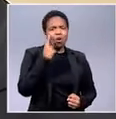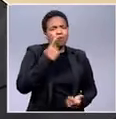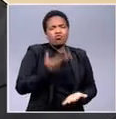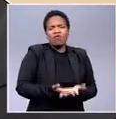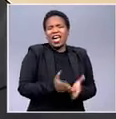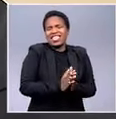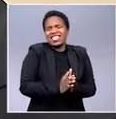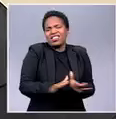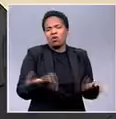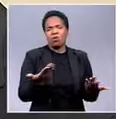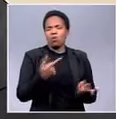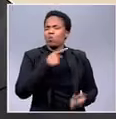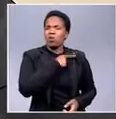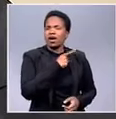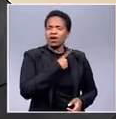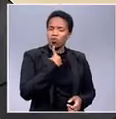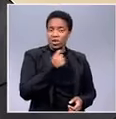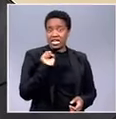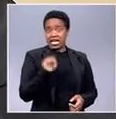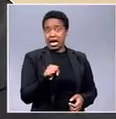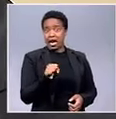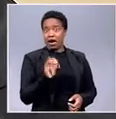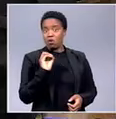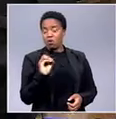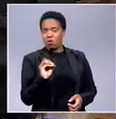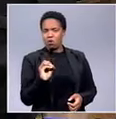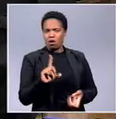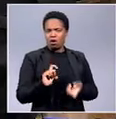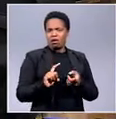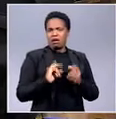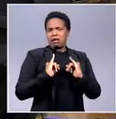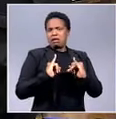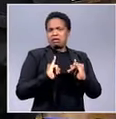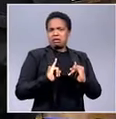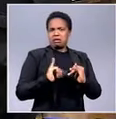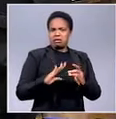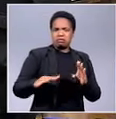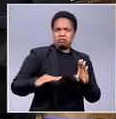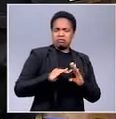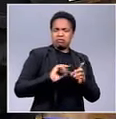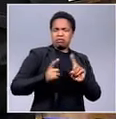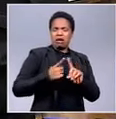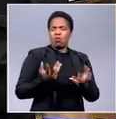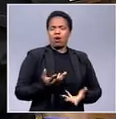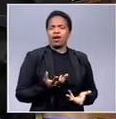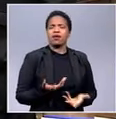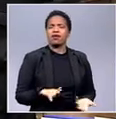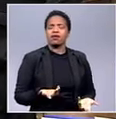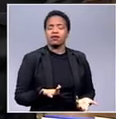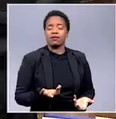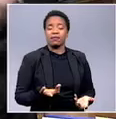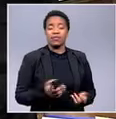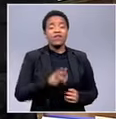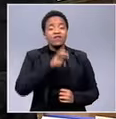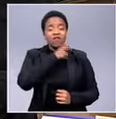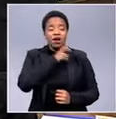evidence to say indeed there was negligence or whatever. The court will make a ruling on the application on